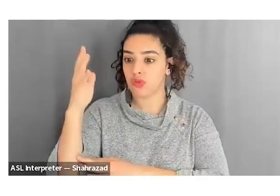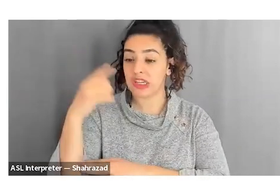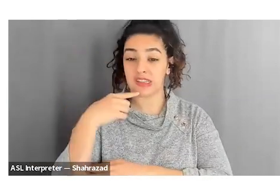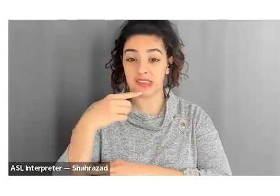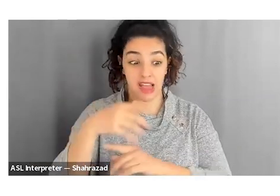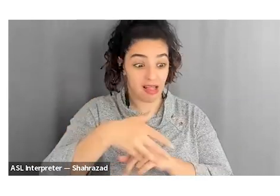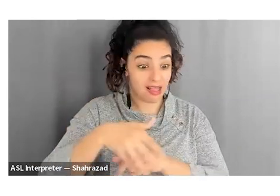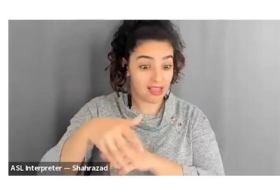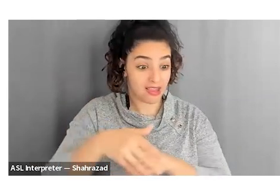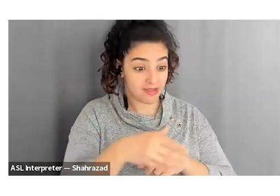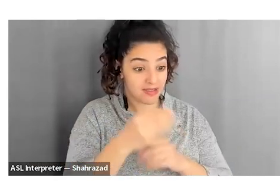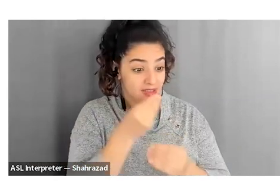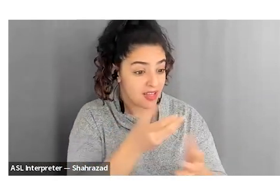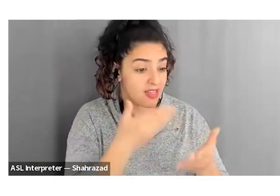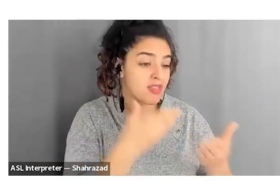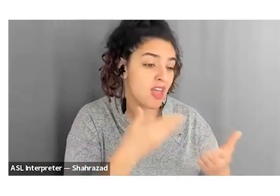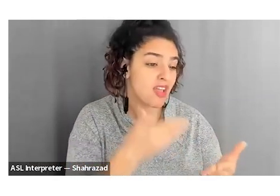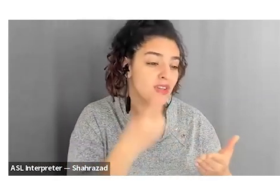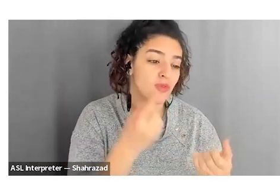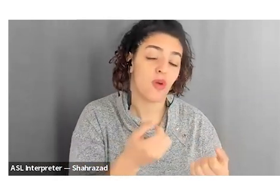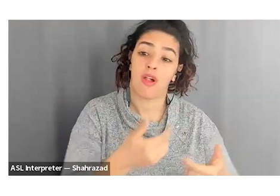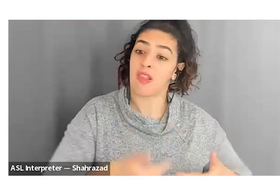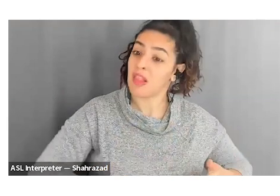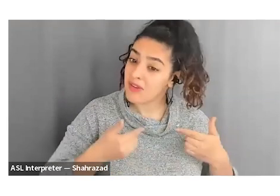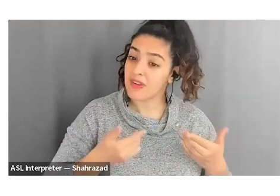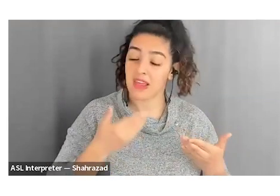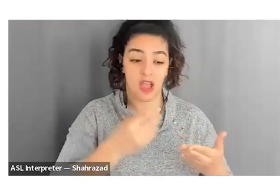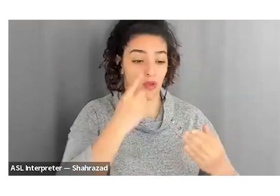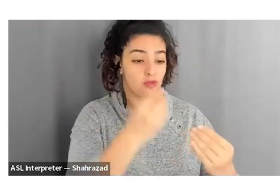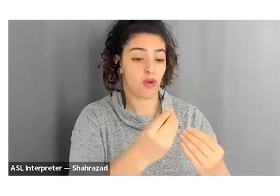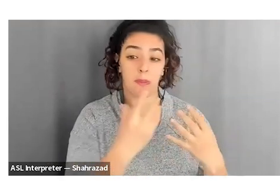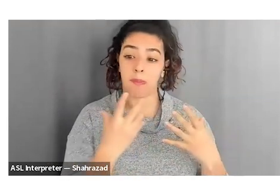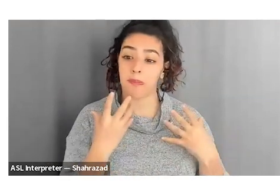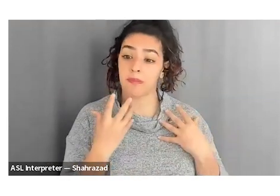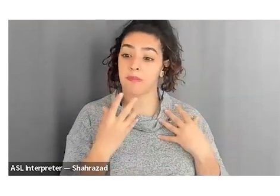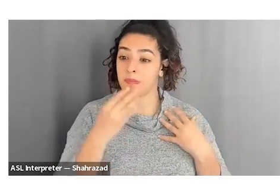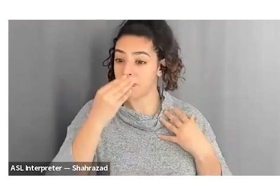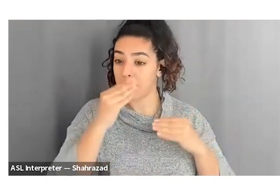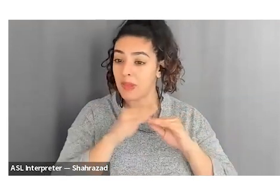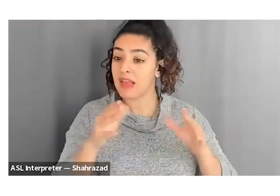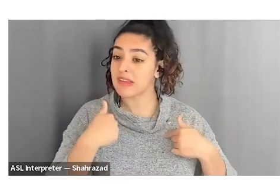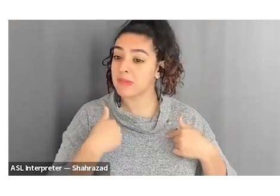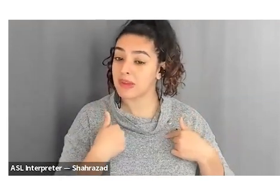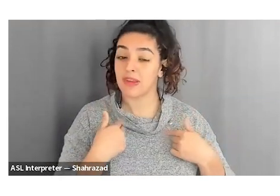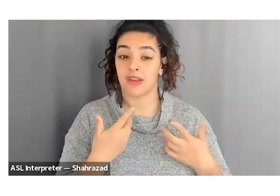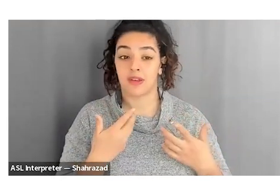living. Thank you for blessing me. Thank you for always choosing to live through love. Right? Just say it to yourselves, each